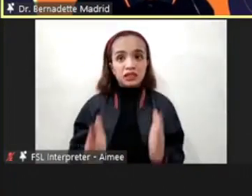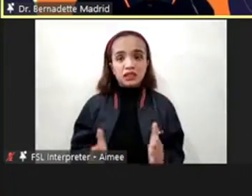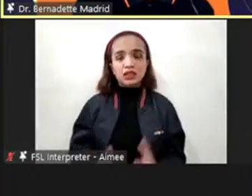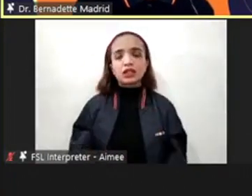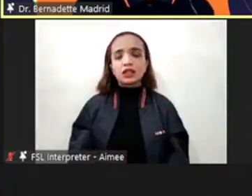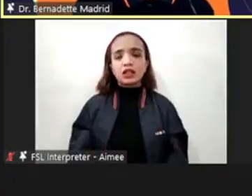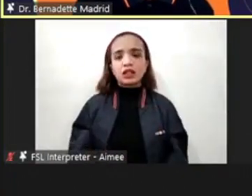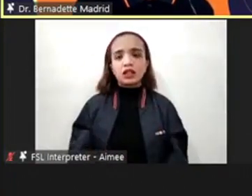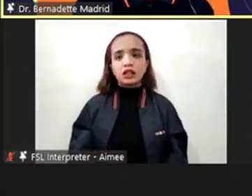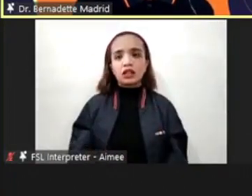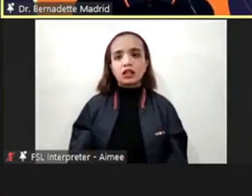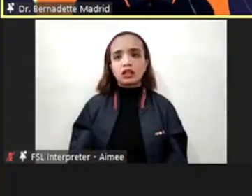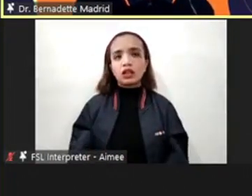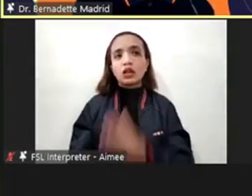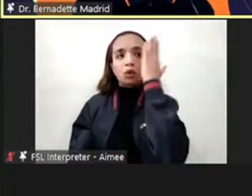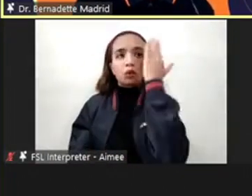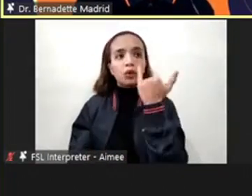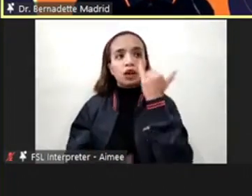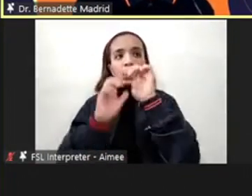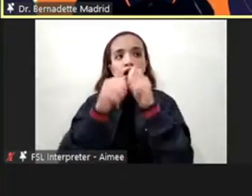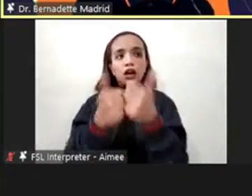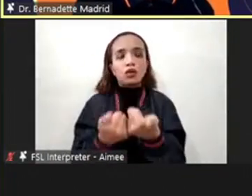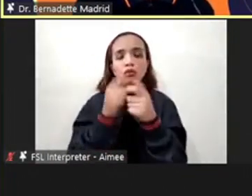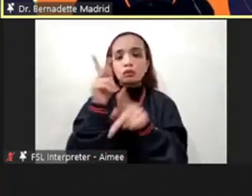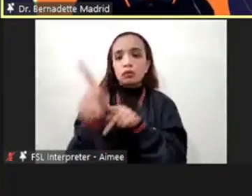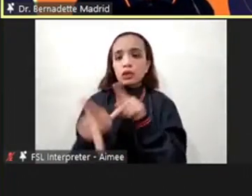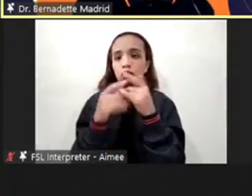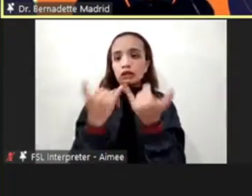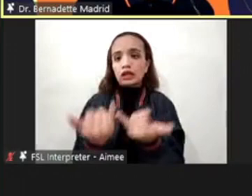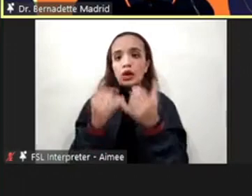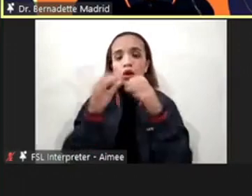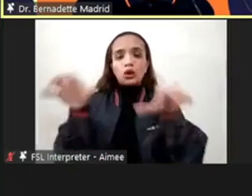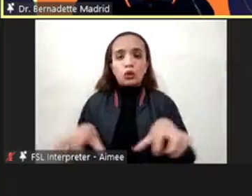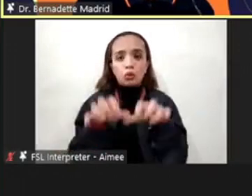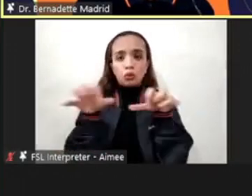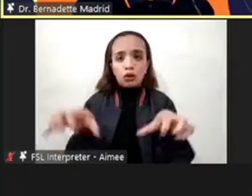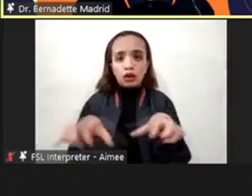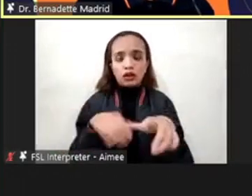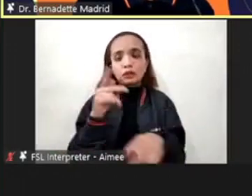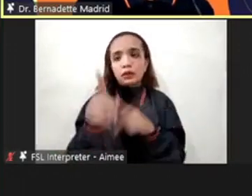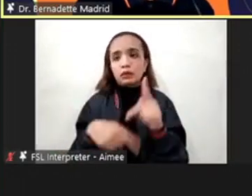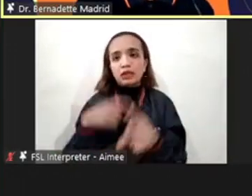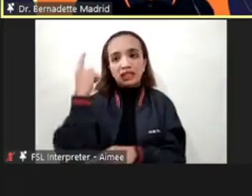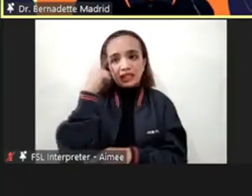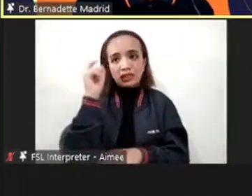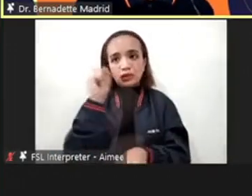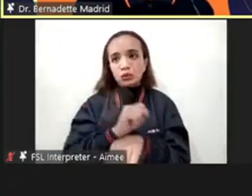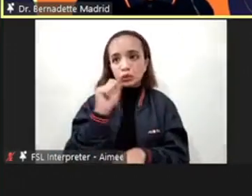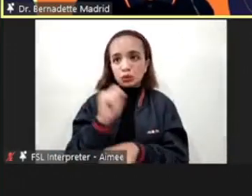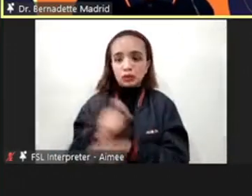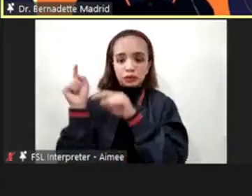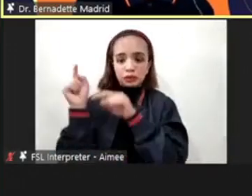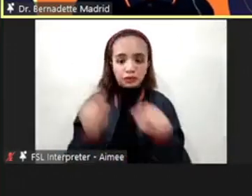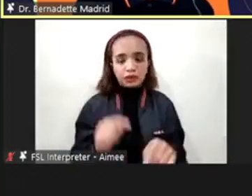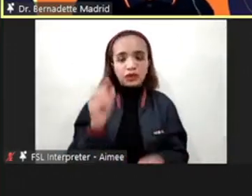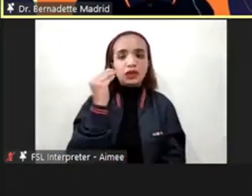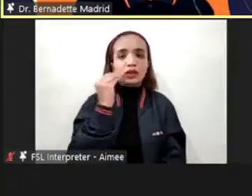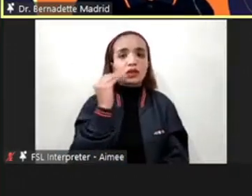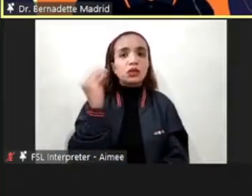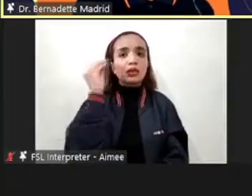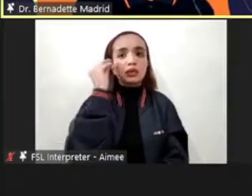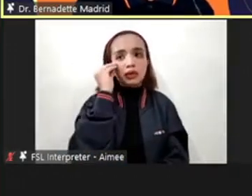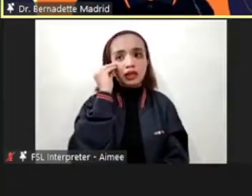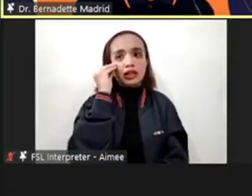that people are working now, and people predict that this work from home strategy might